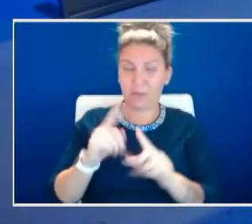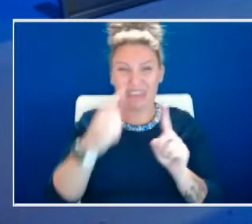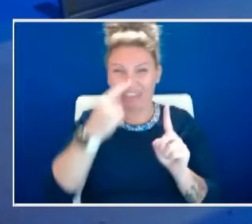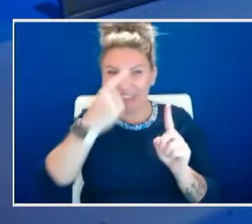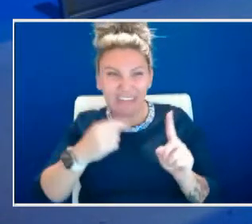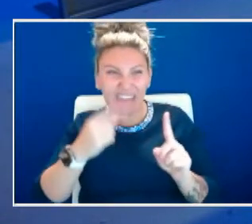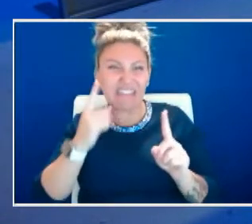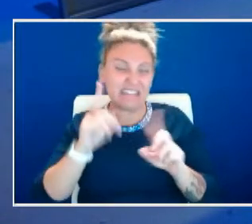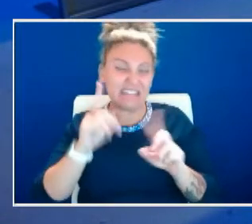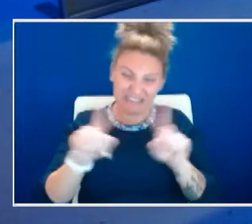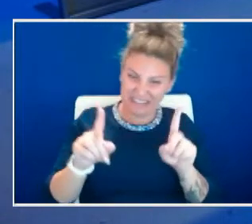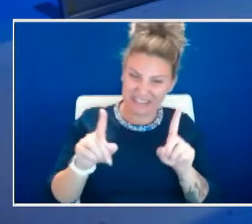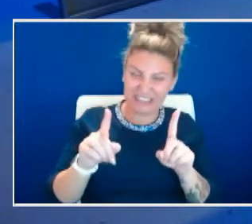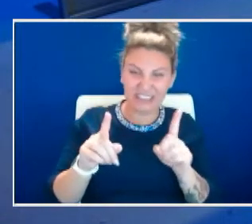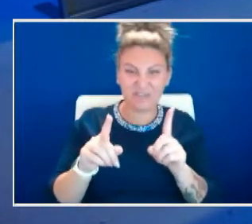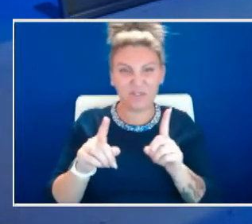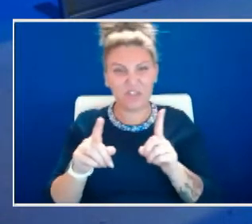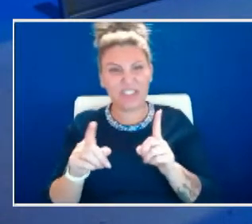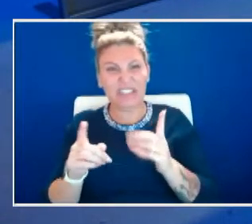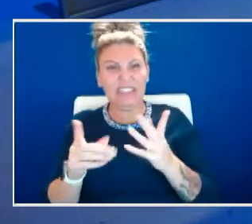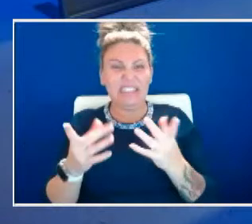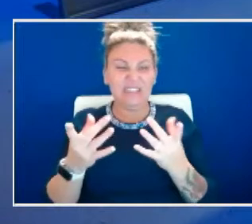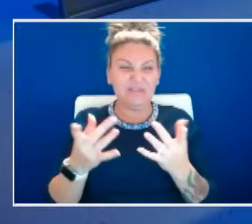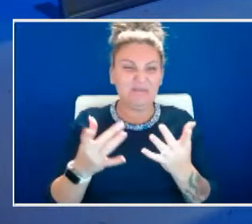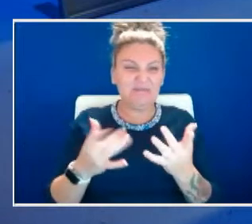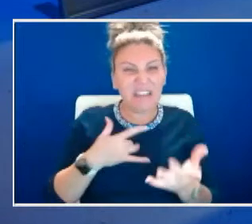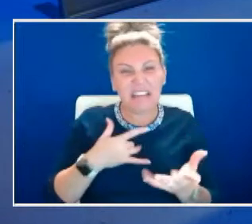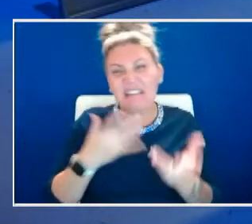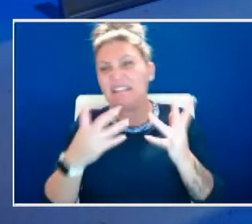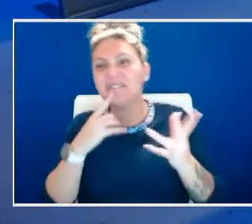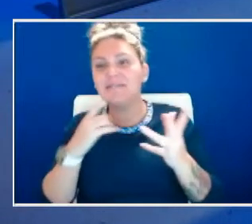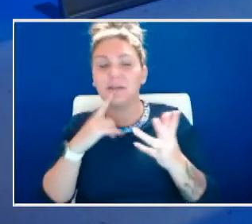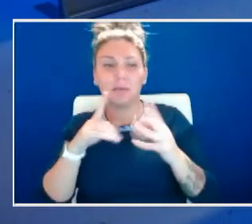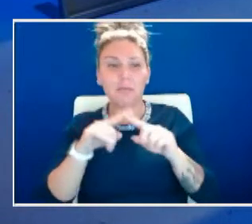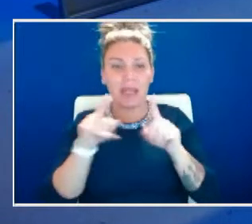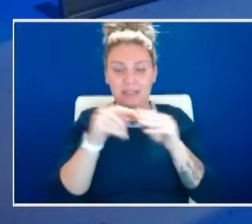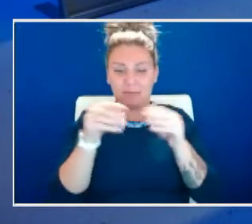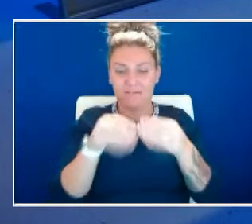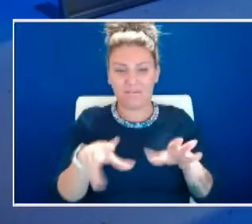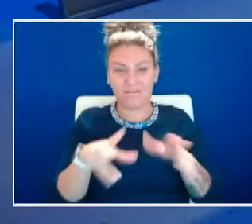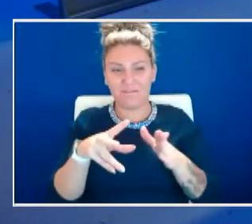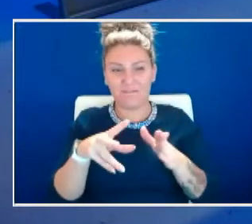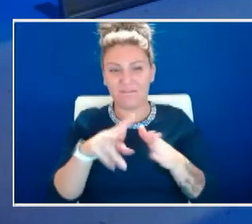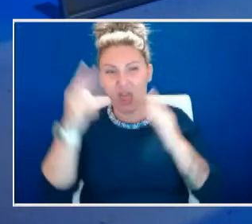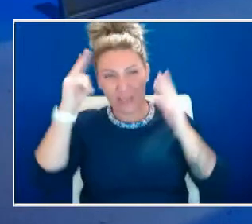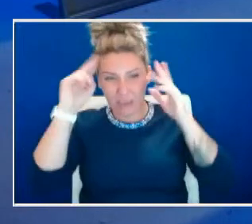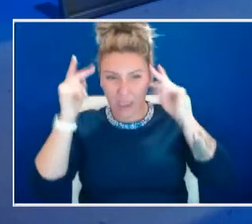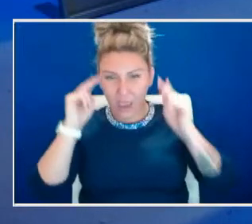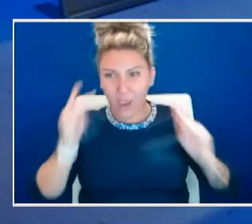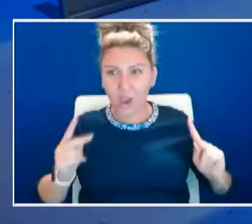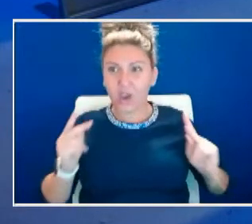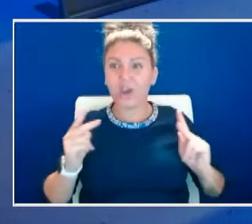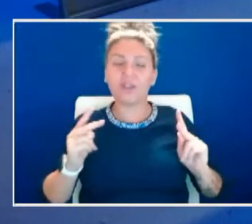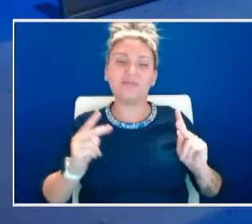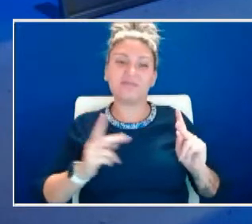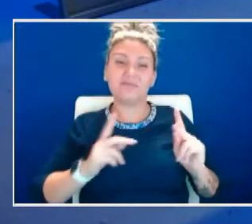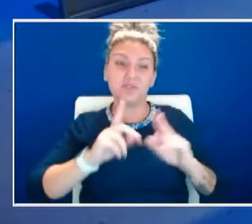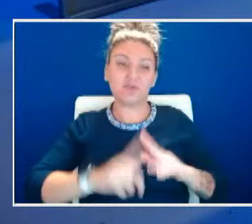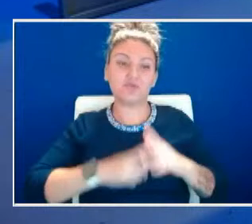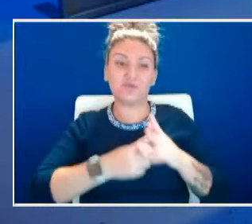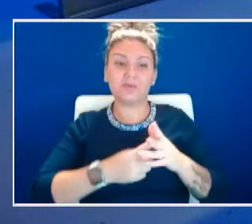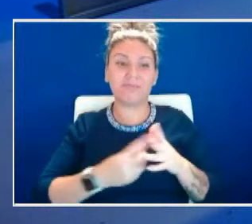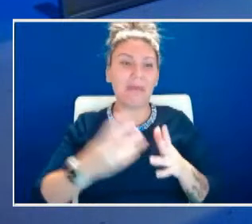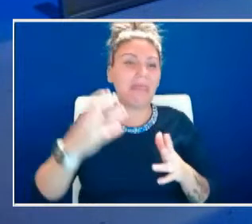was taking some medication. It's been falling out, though, very noticeably, she says. Of course, it was originally very thick and long, just